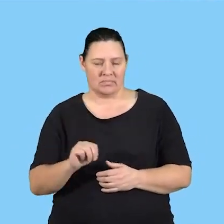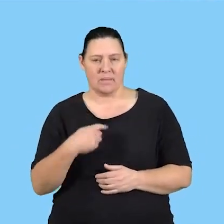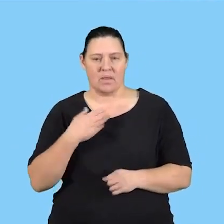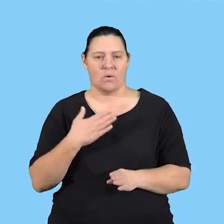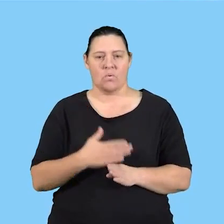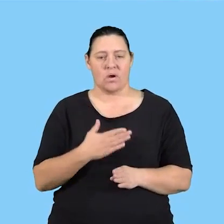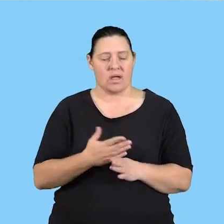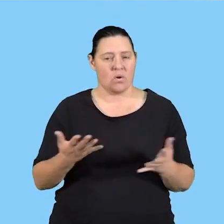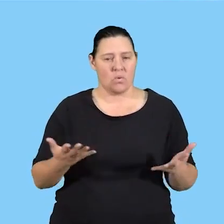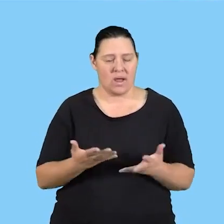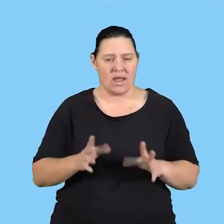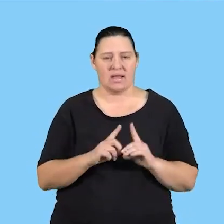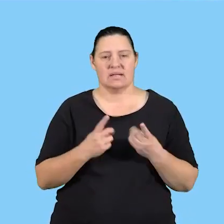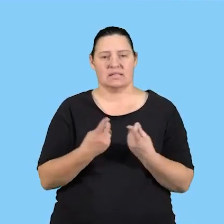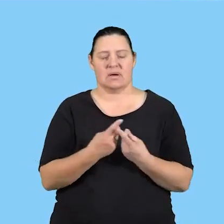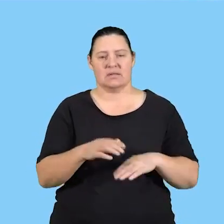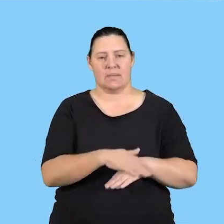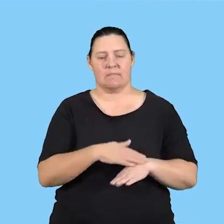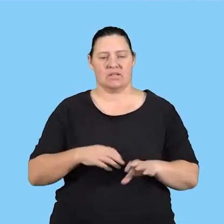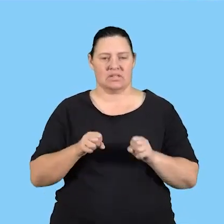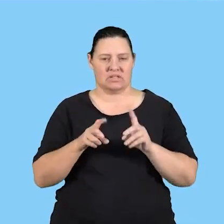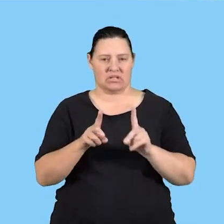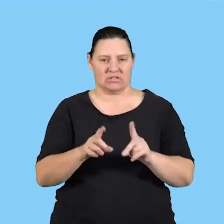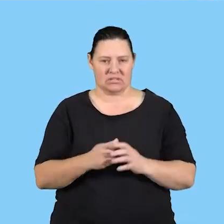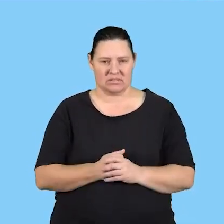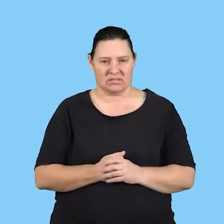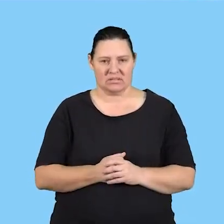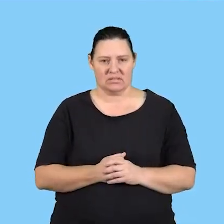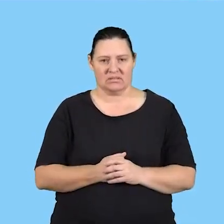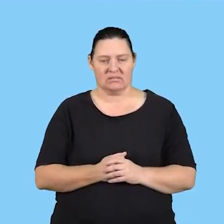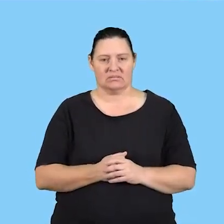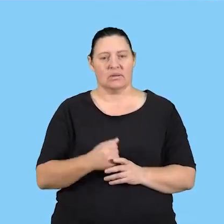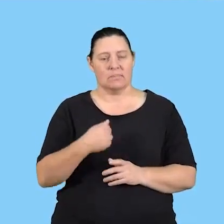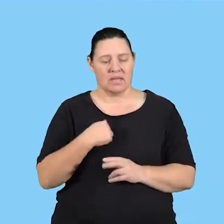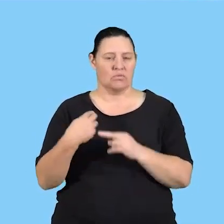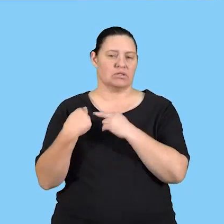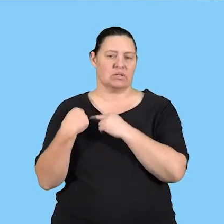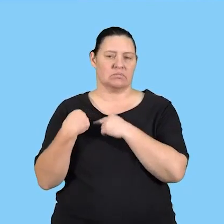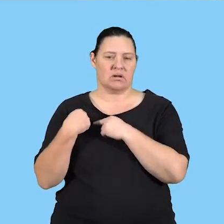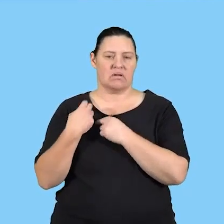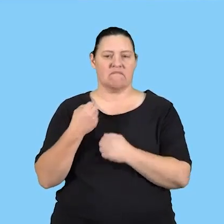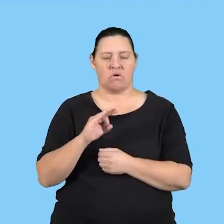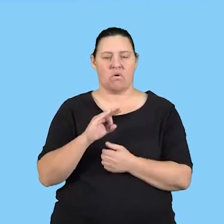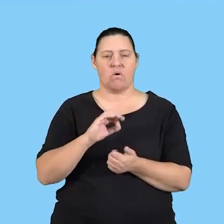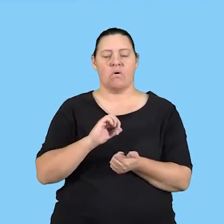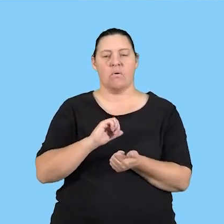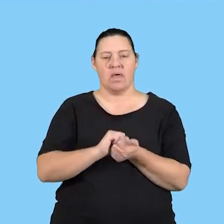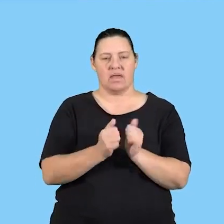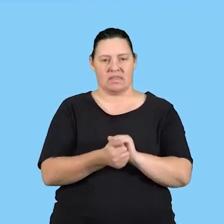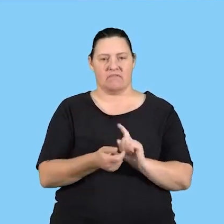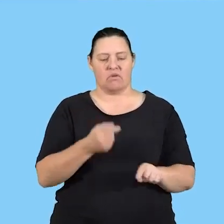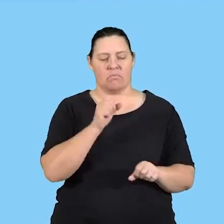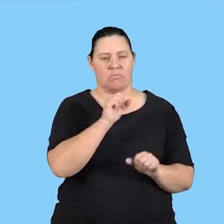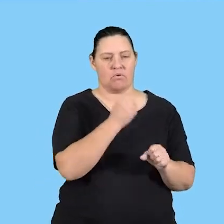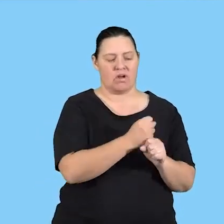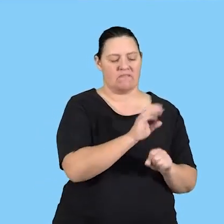working in the Department of Basic Education. I am responsible for mathematics from grade 4